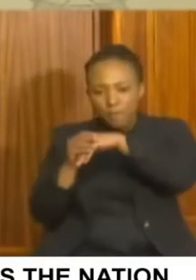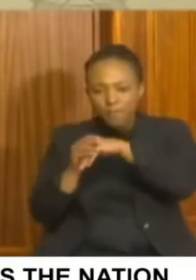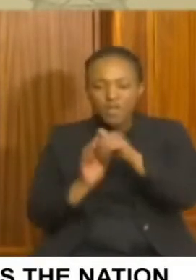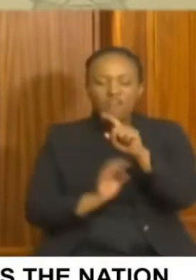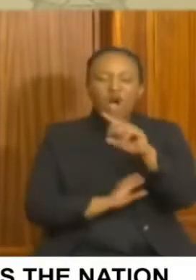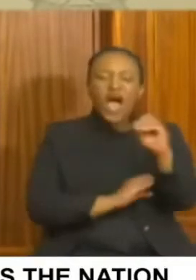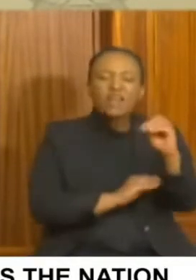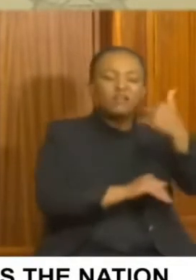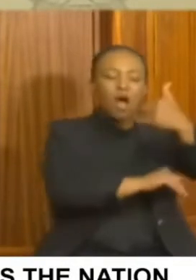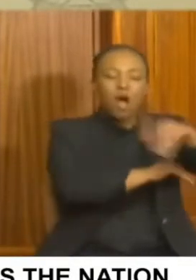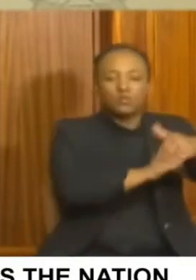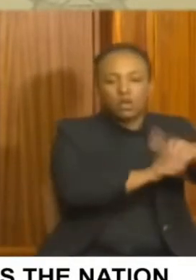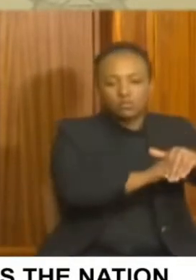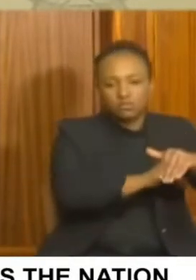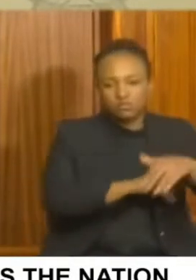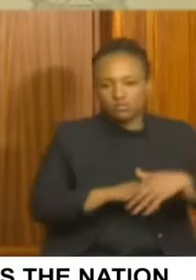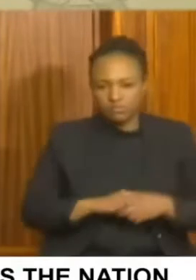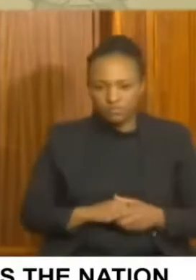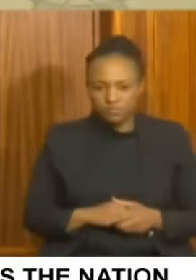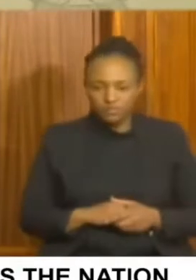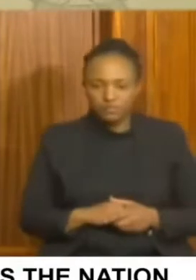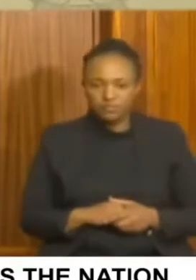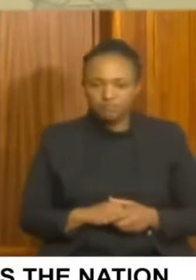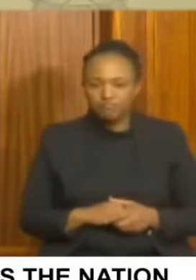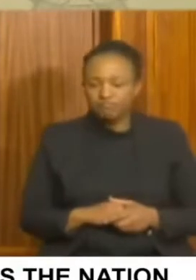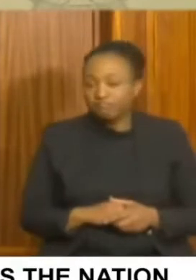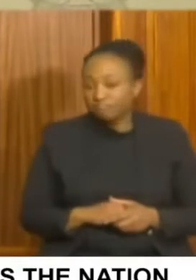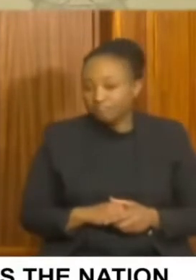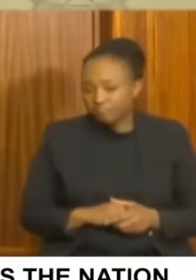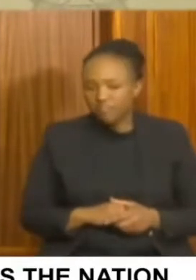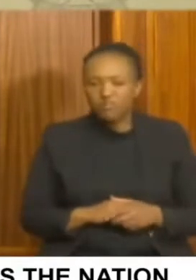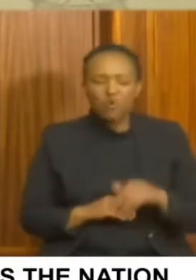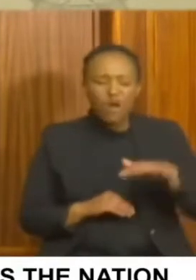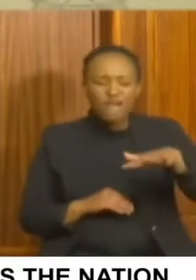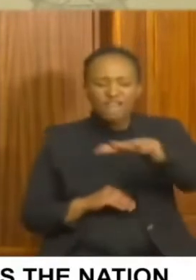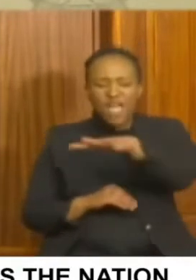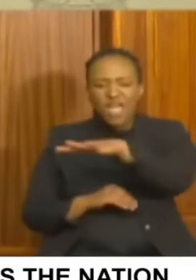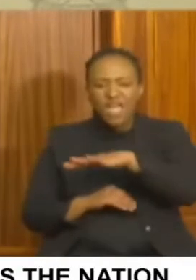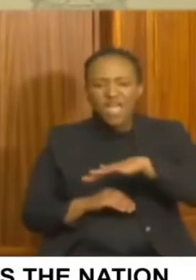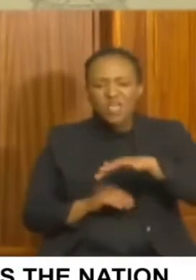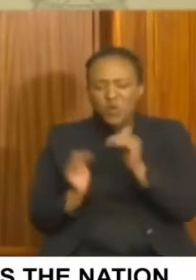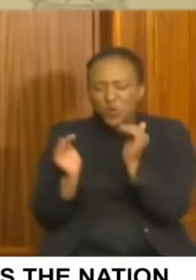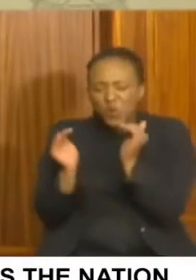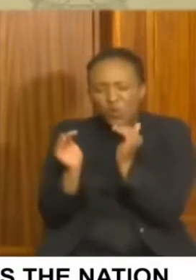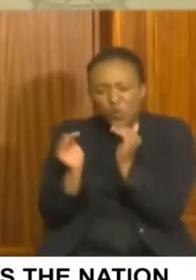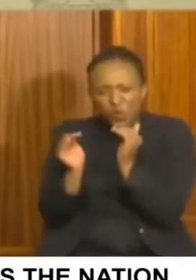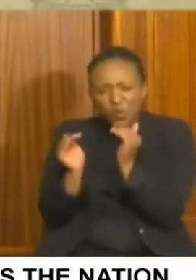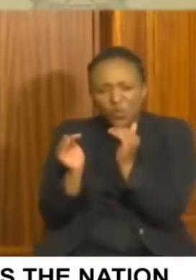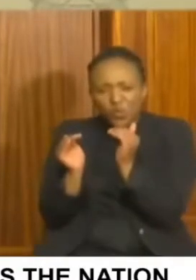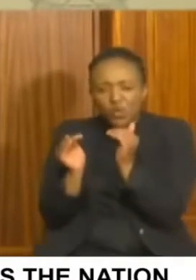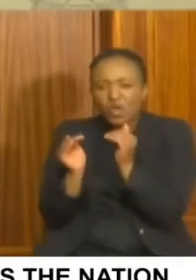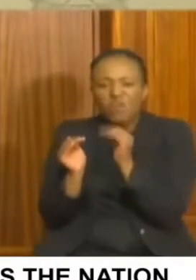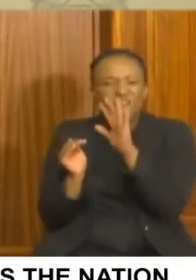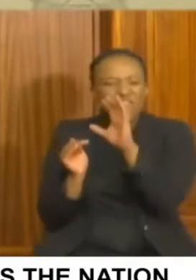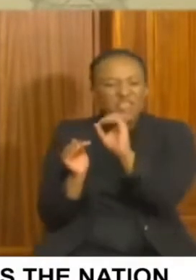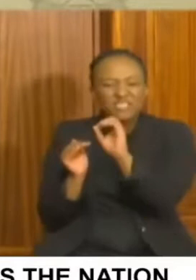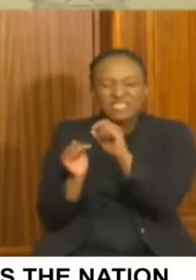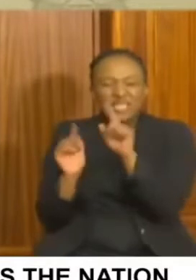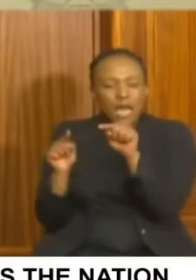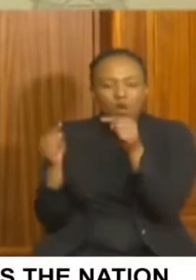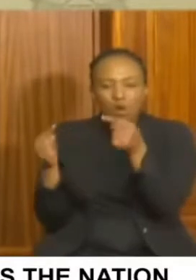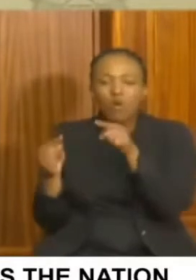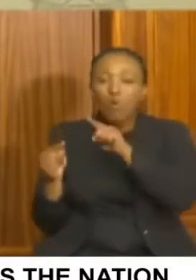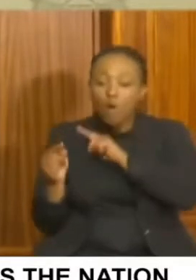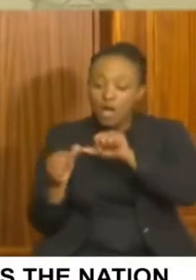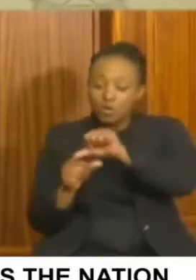people outdoors. How many fingers is that 50? Where the venue is too small to accommodate these numbers with